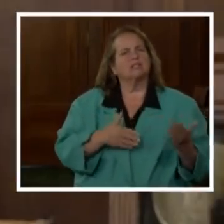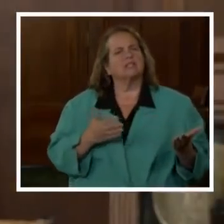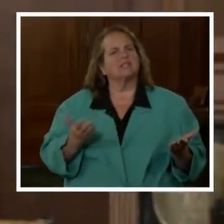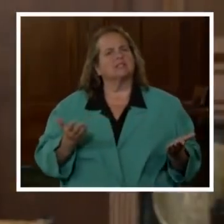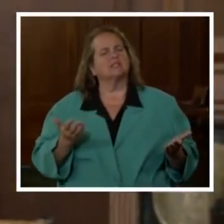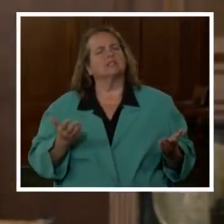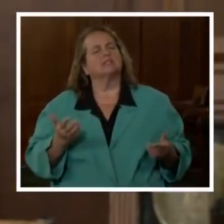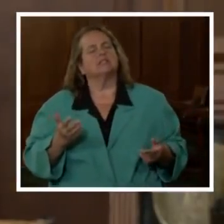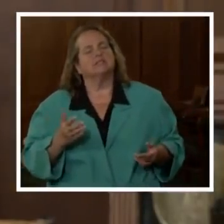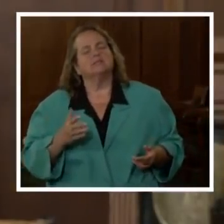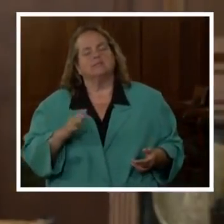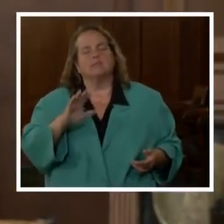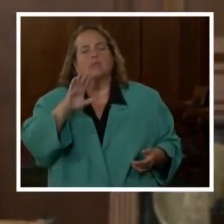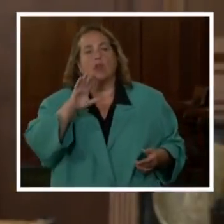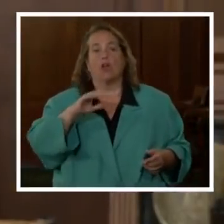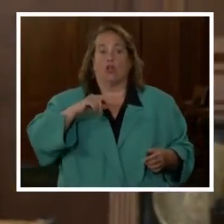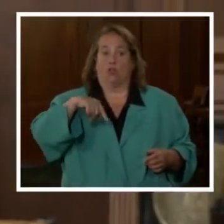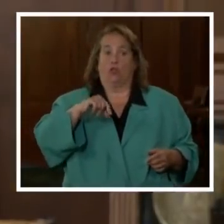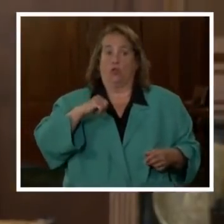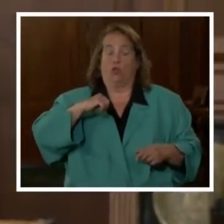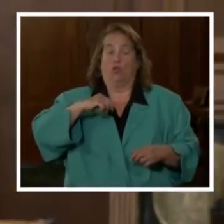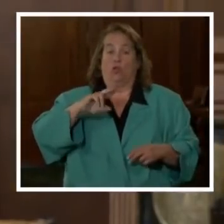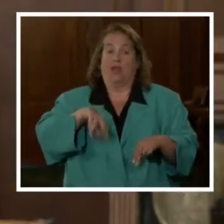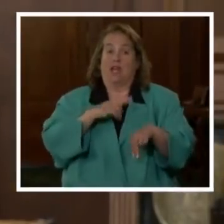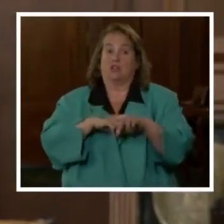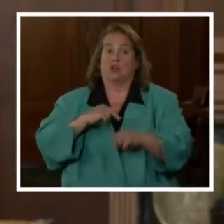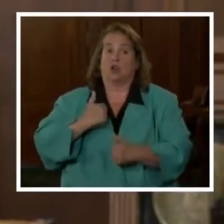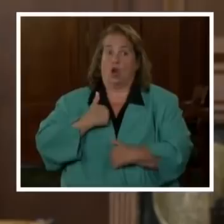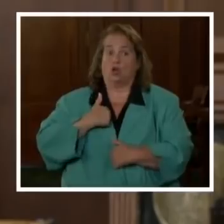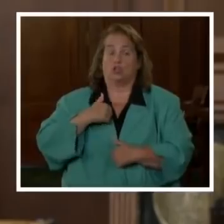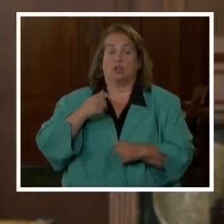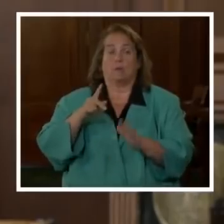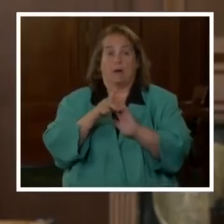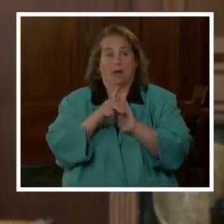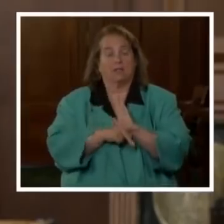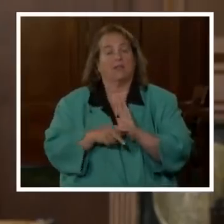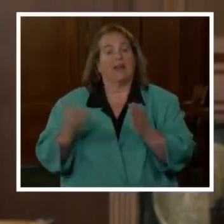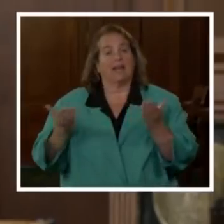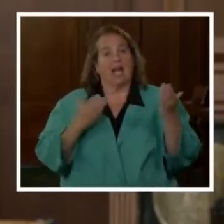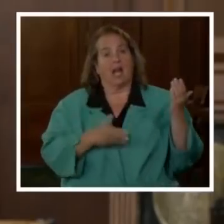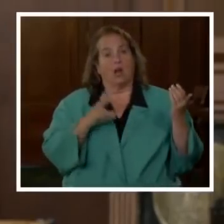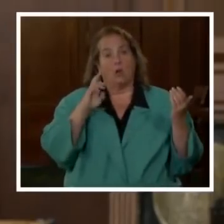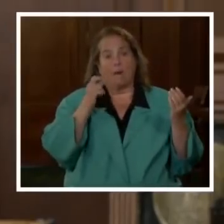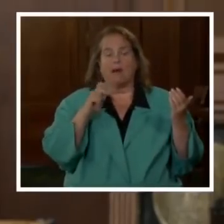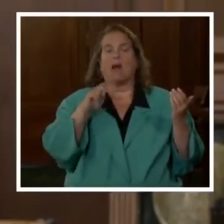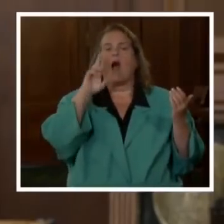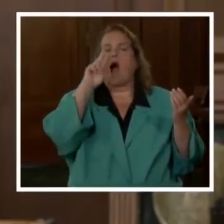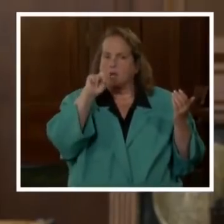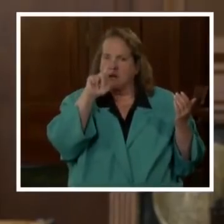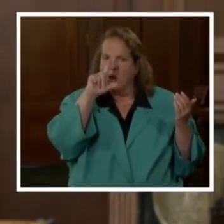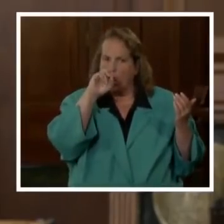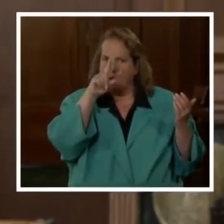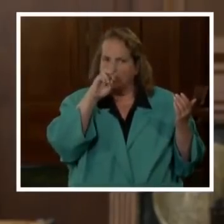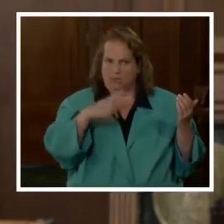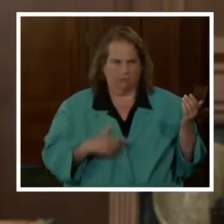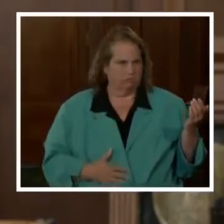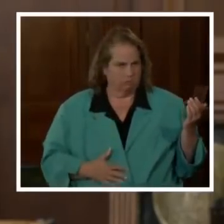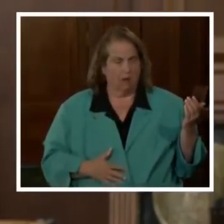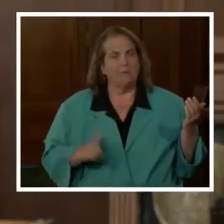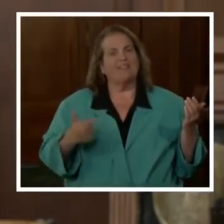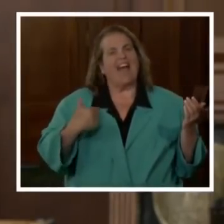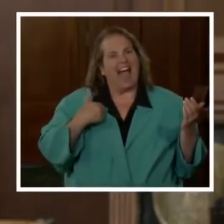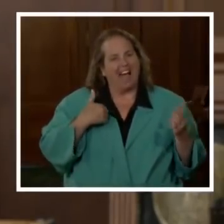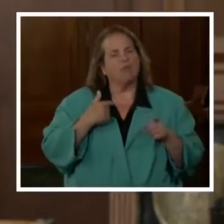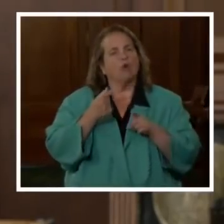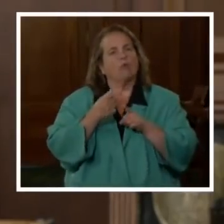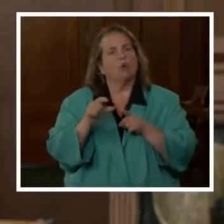Well, no, the guard's policy, as it's been, is they carry their weapons unloaded, but they do have ammunition on them